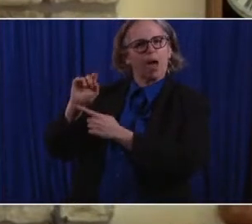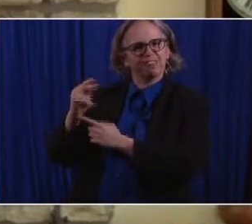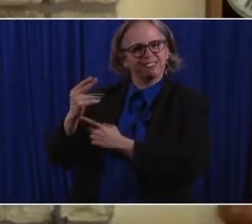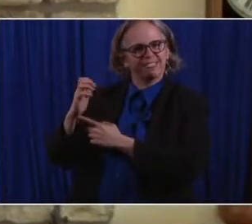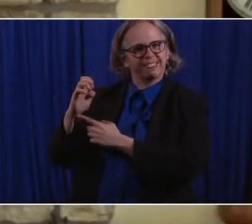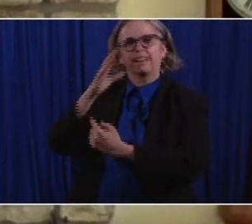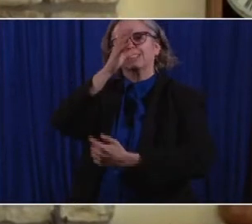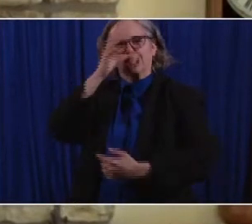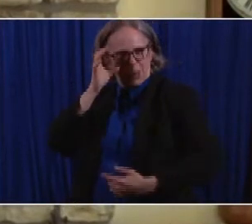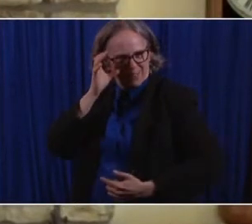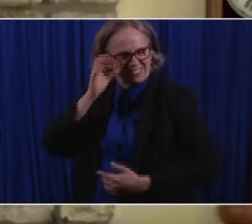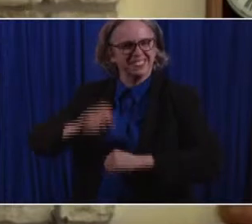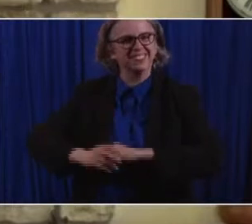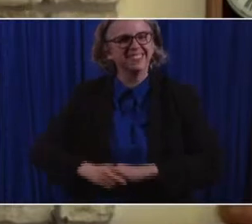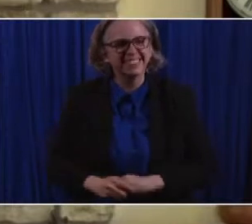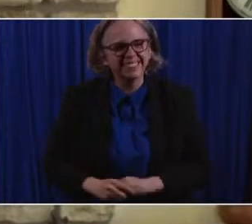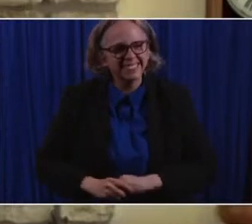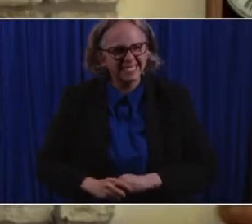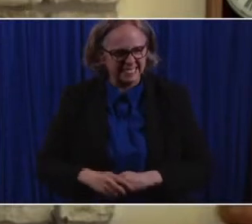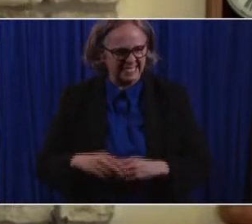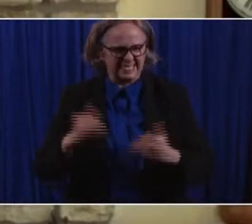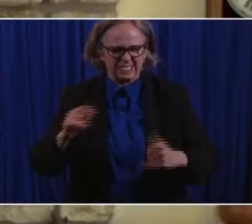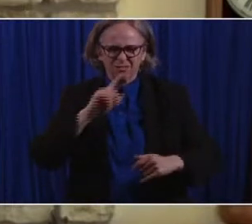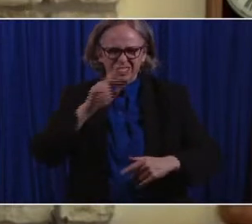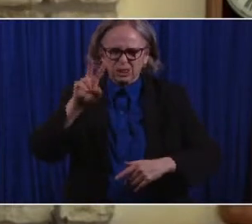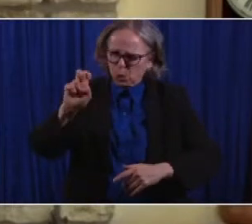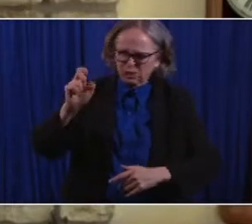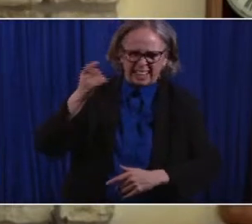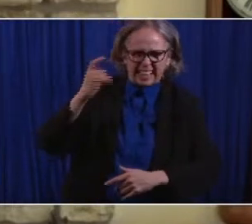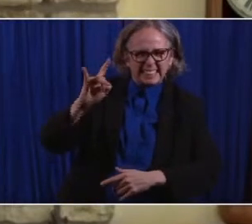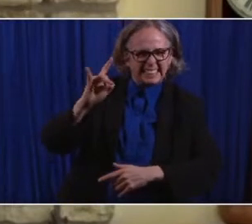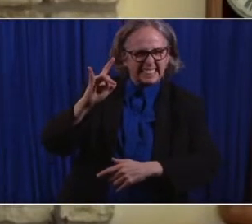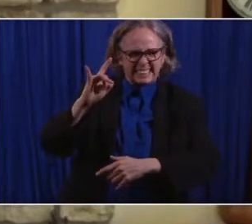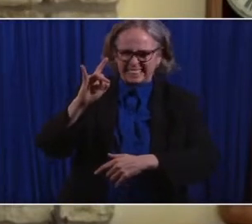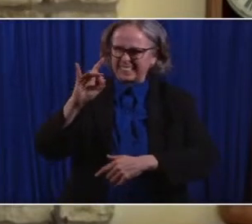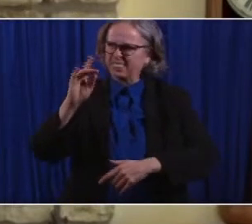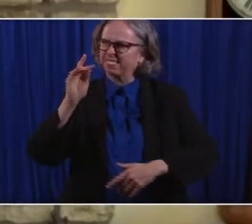birthday, and happy birthday, Ohio.